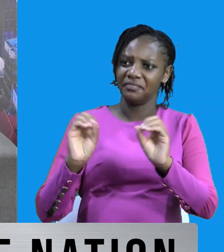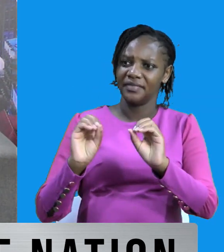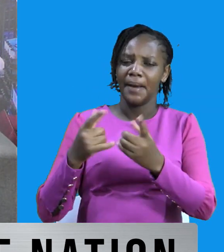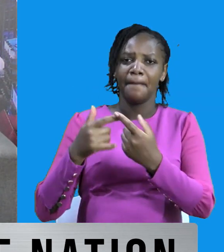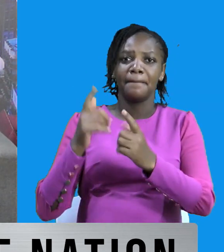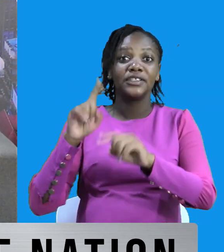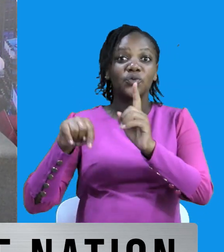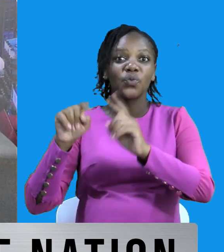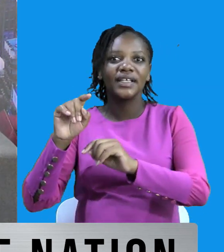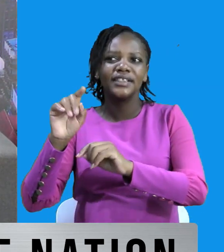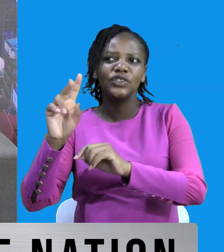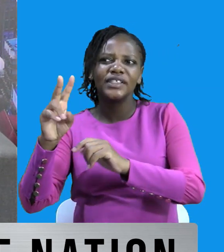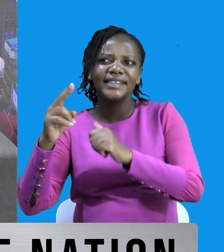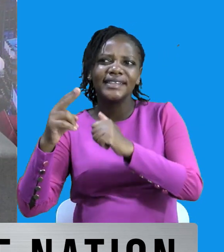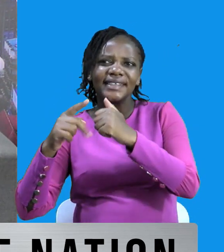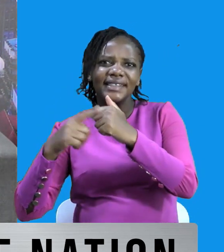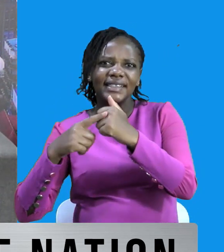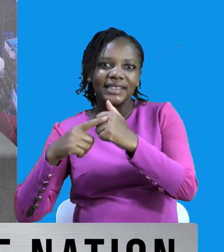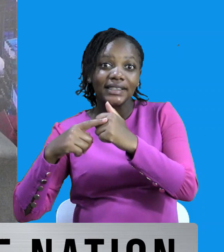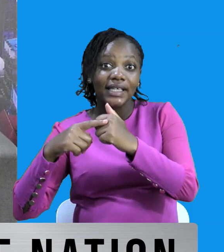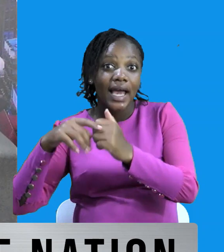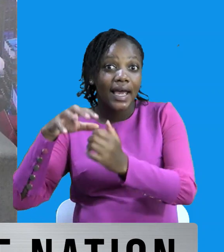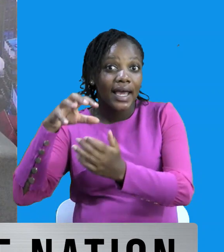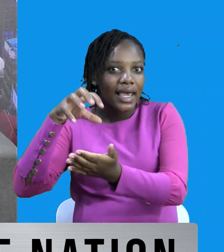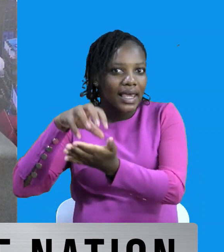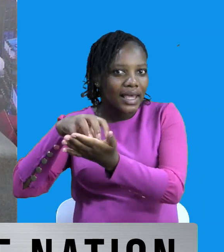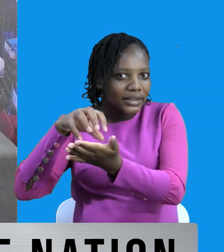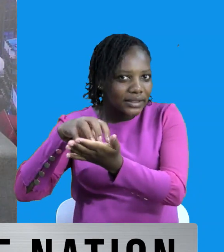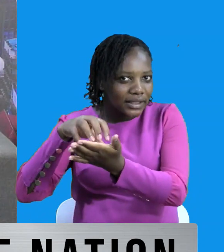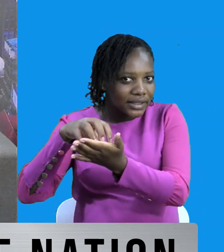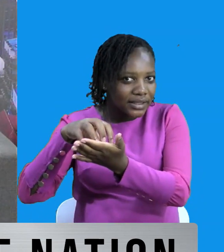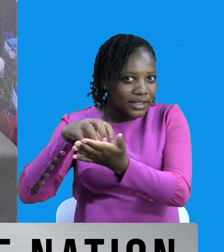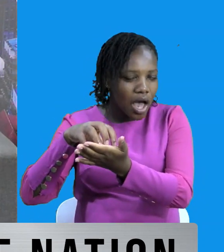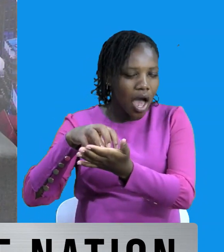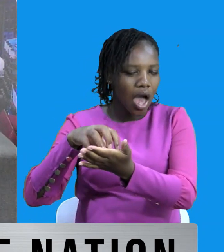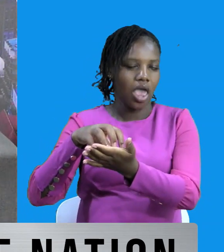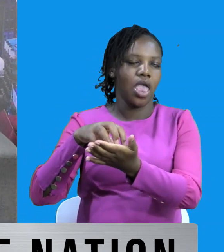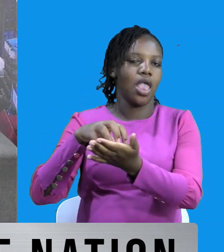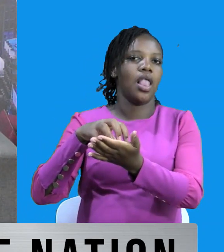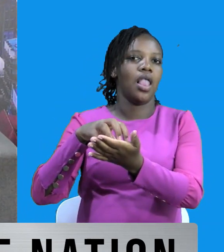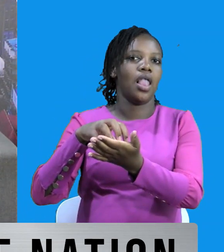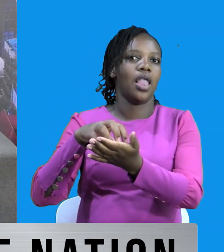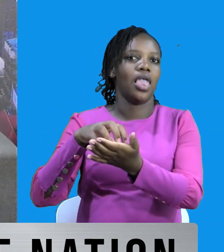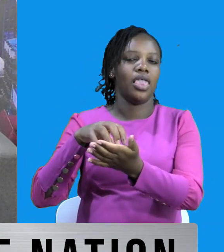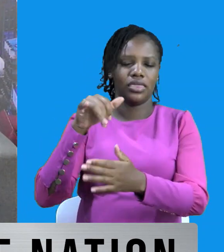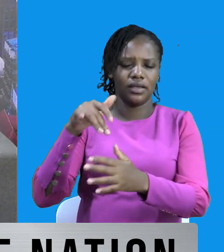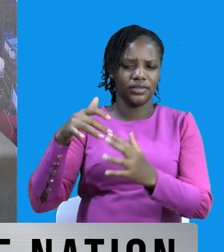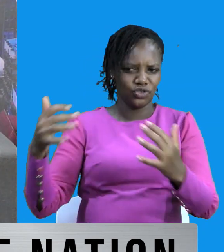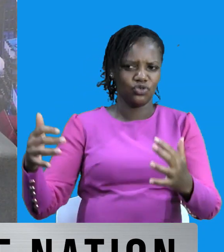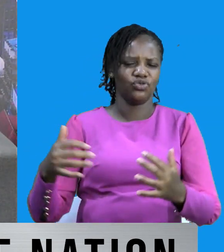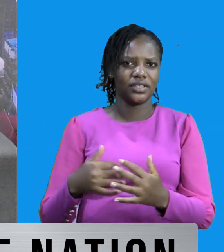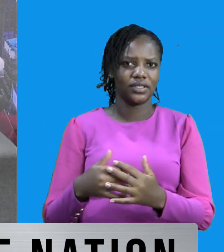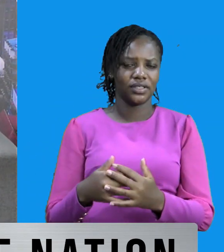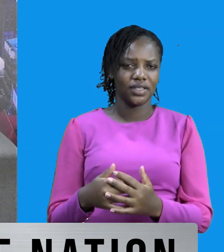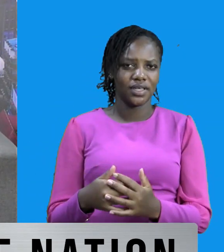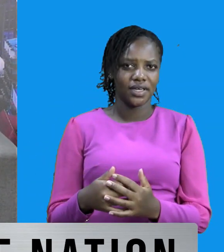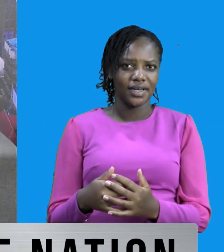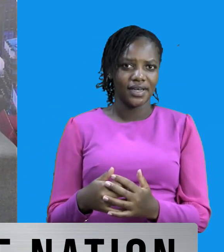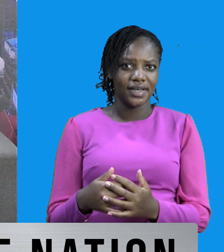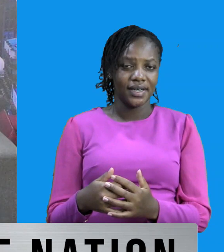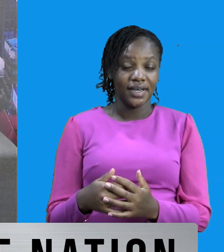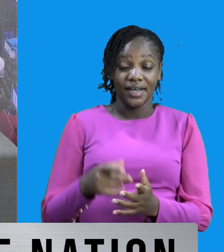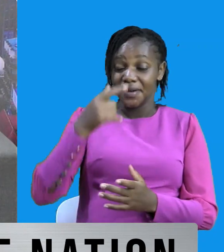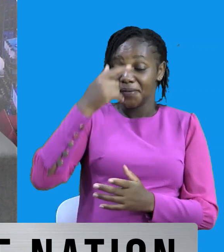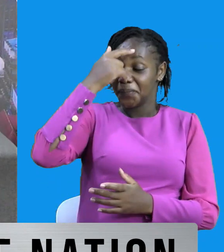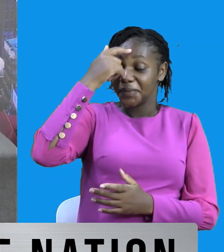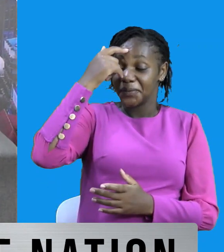26 out of 35 cases he has done, is a major indictment to lawyers in this country. Yeah,